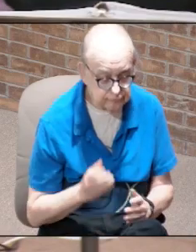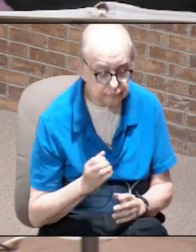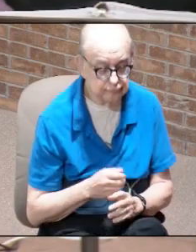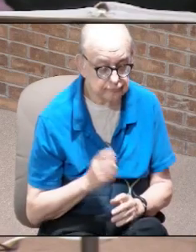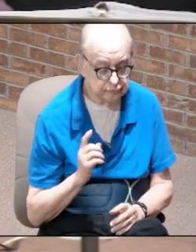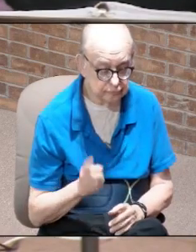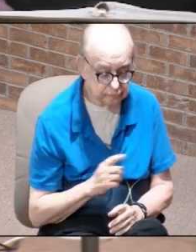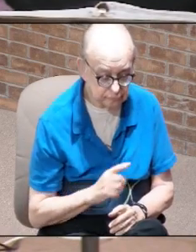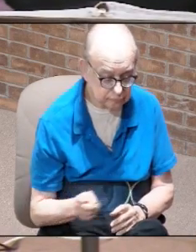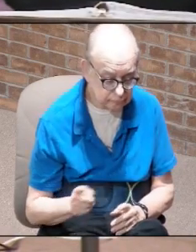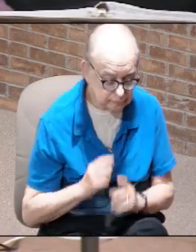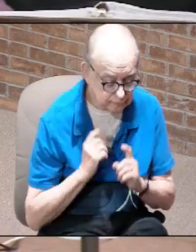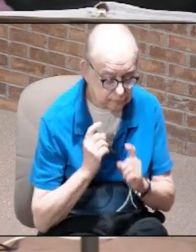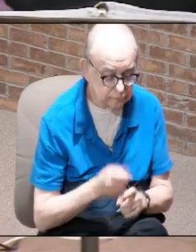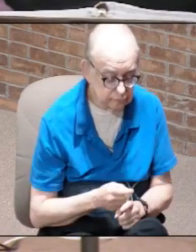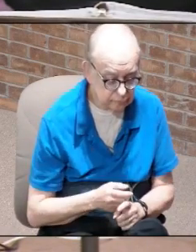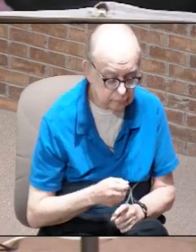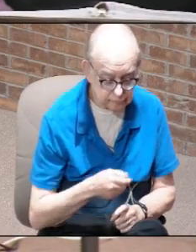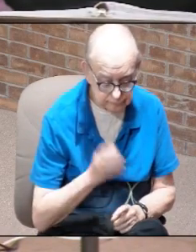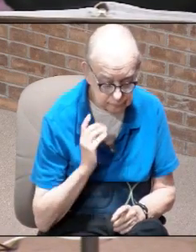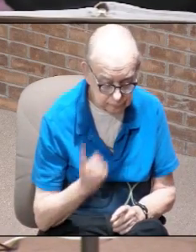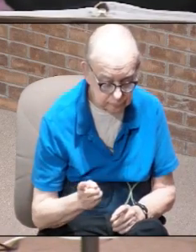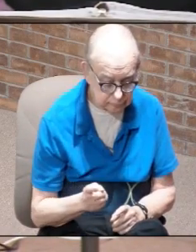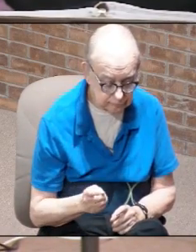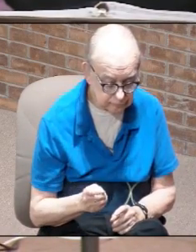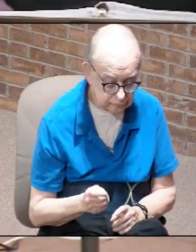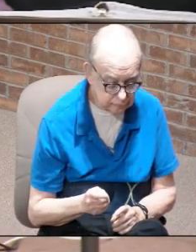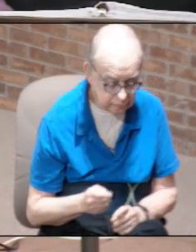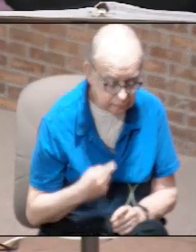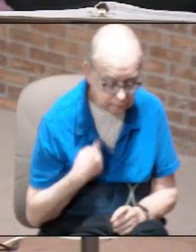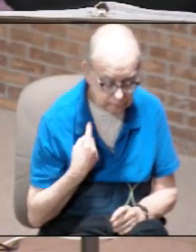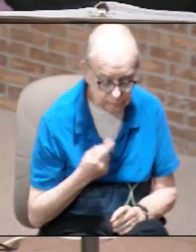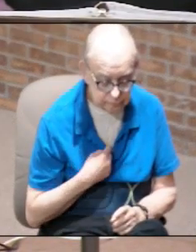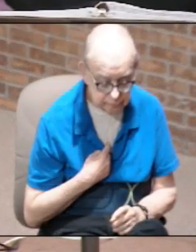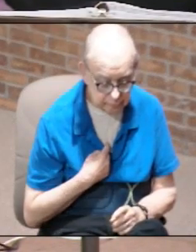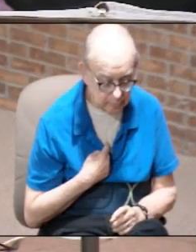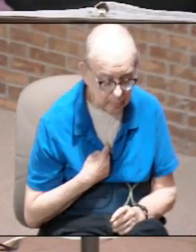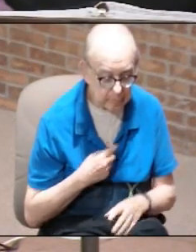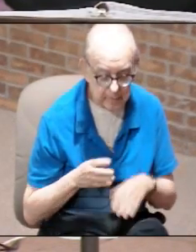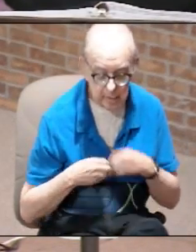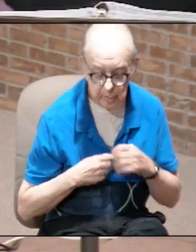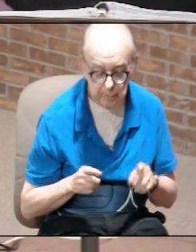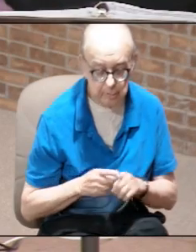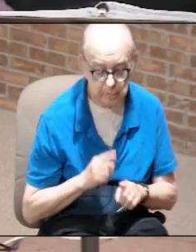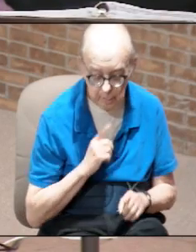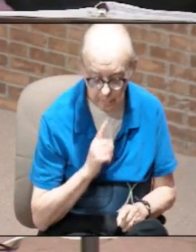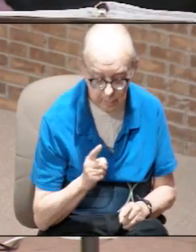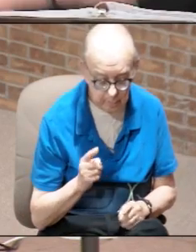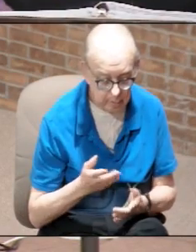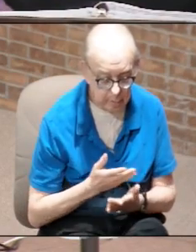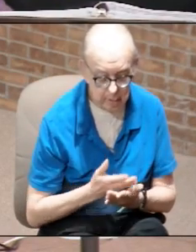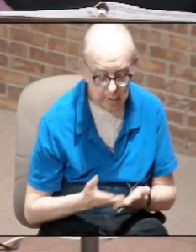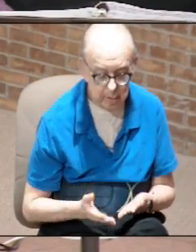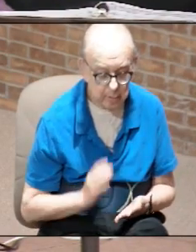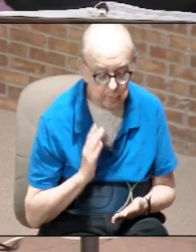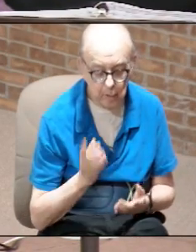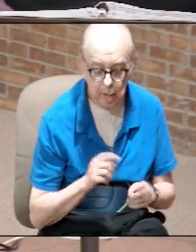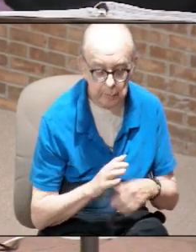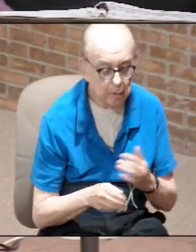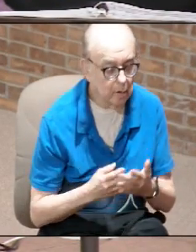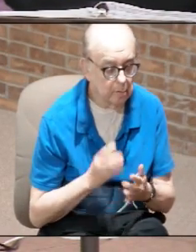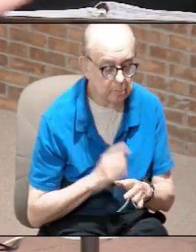Every one of those are gifts from him, but we take it for granted that it's just something that's going to happen all the